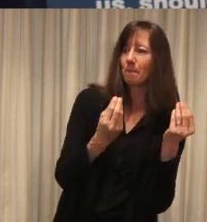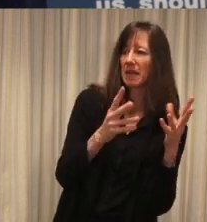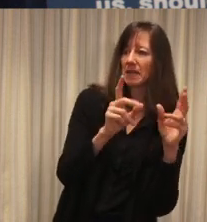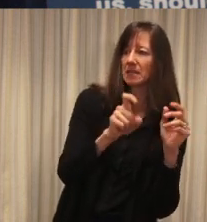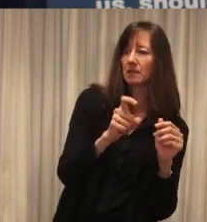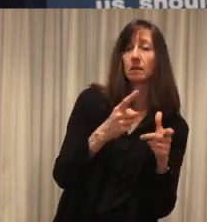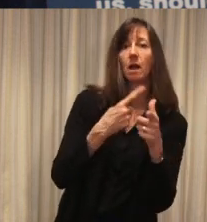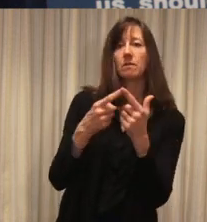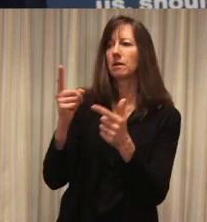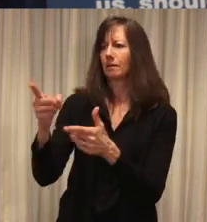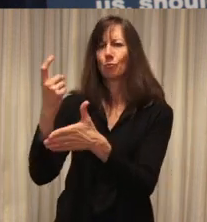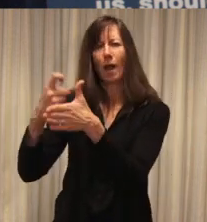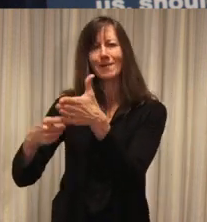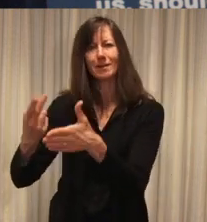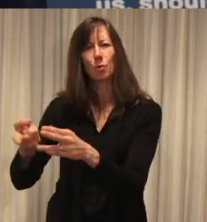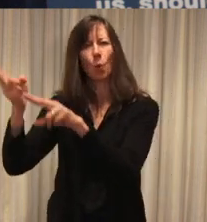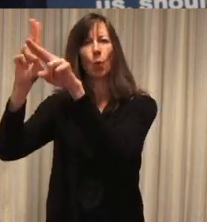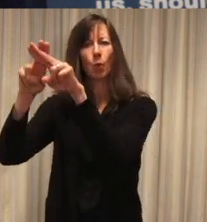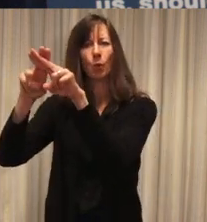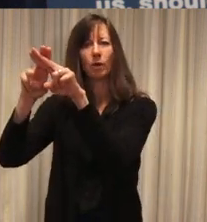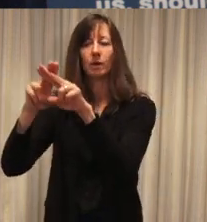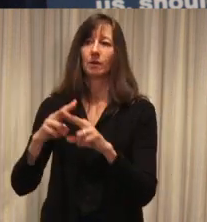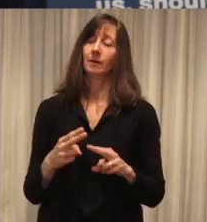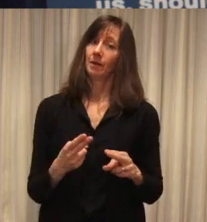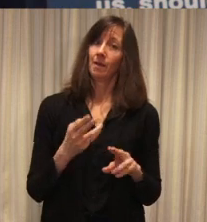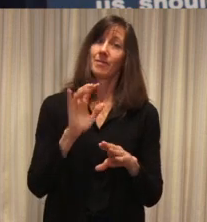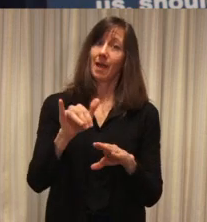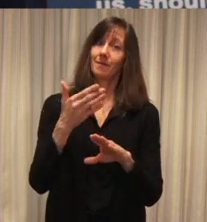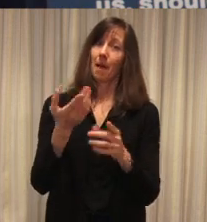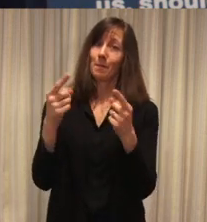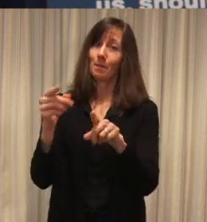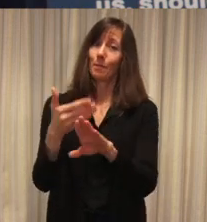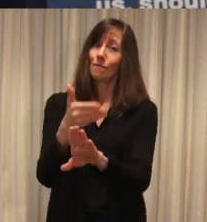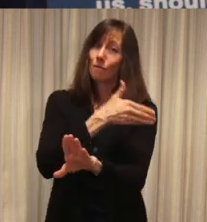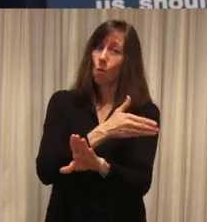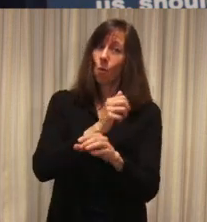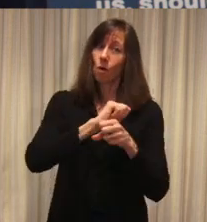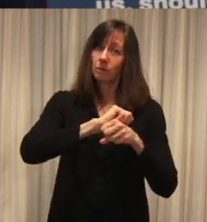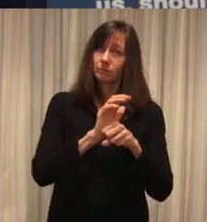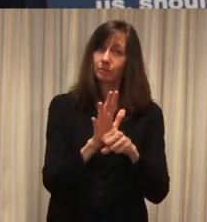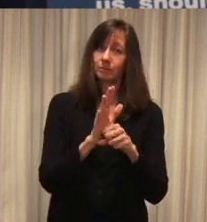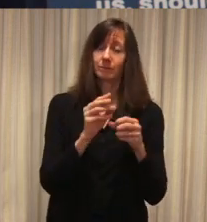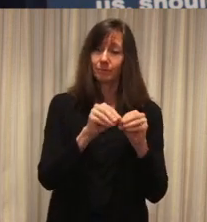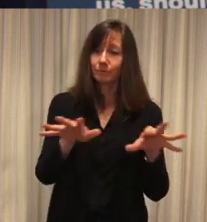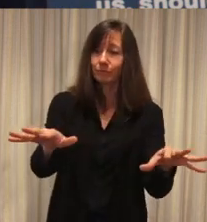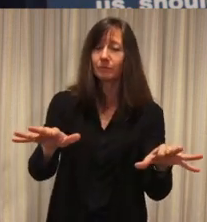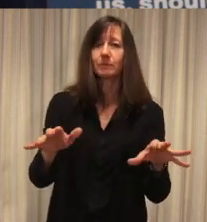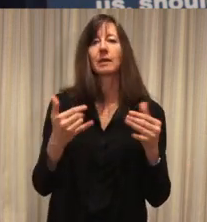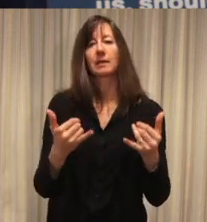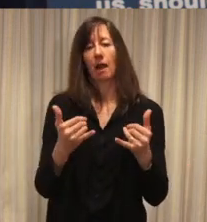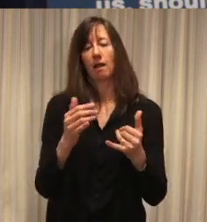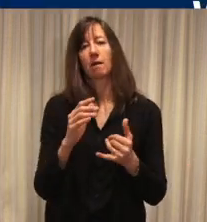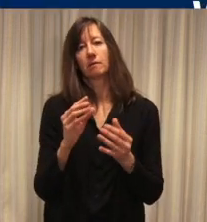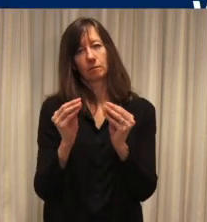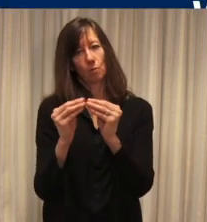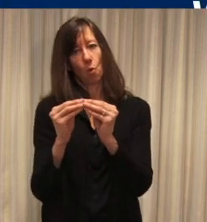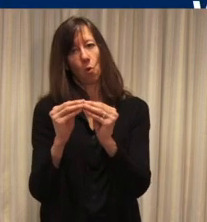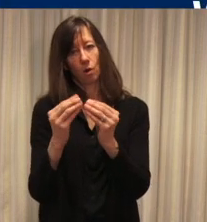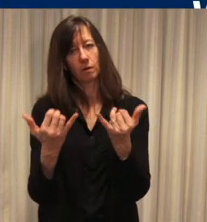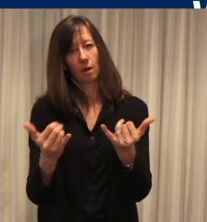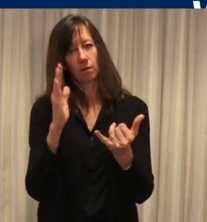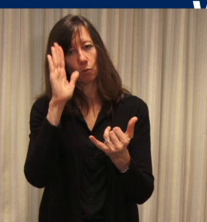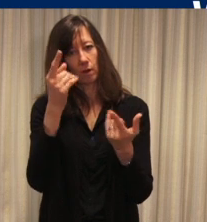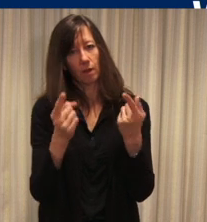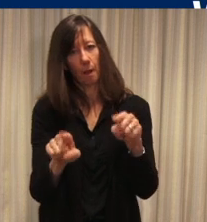here, and that's going to get even more acute as people have less income. So we need to build more housing inventory. We're going to